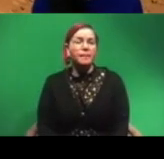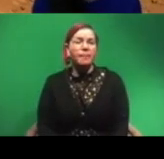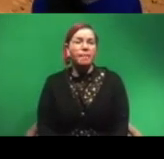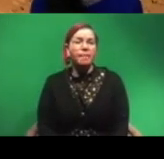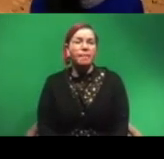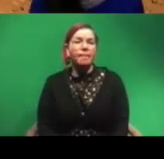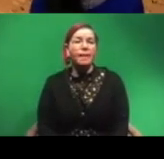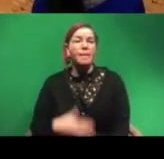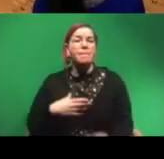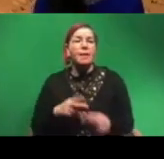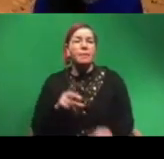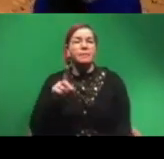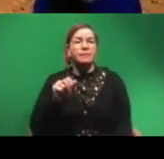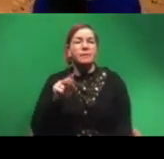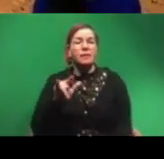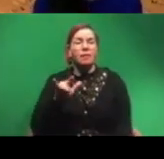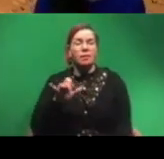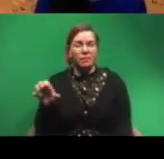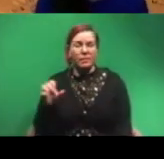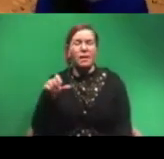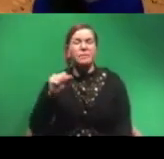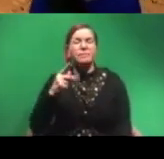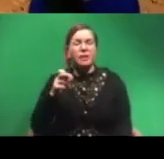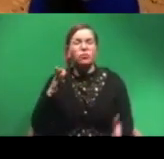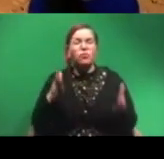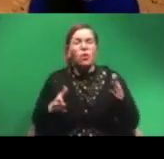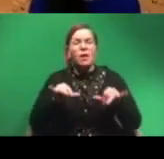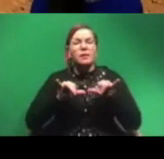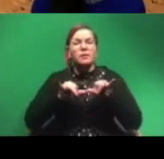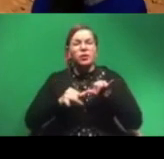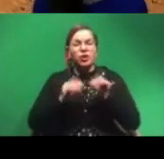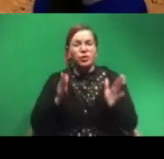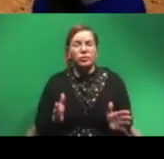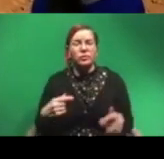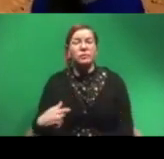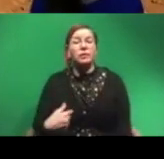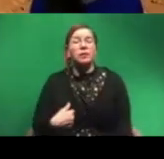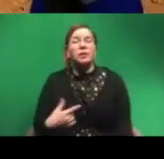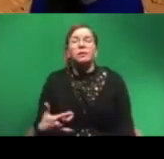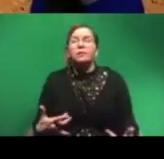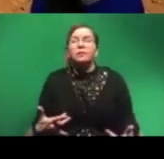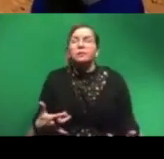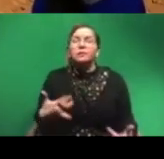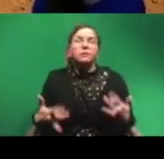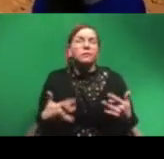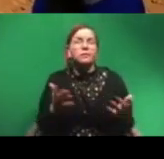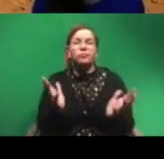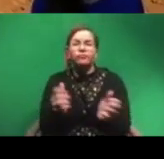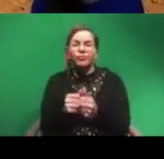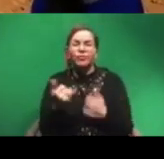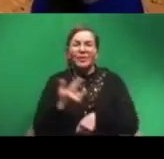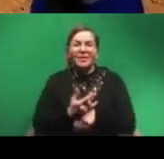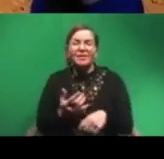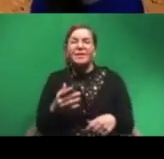So my name is Danielle, and I'm a space and robotics engineer, and I am so excited to be talking with you today and